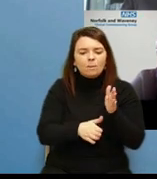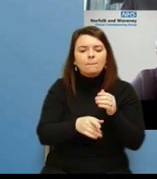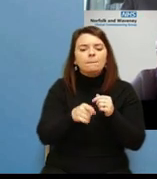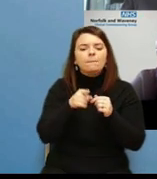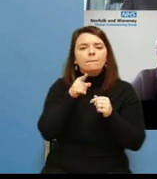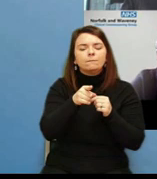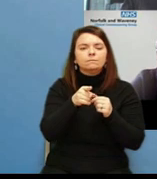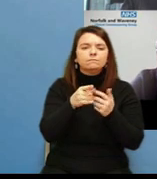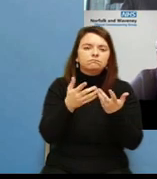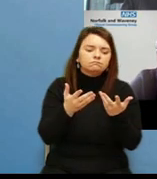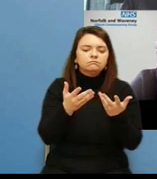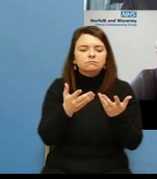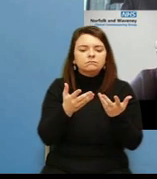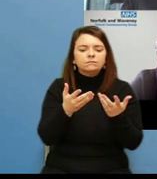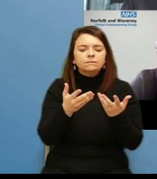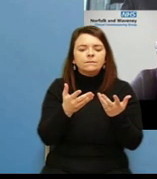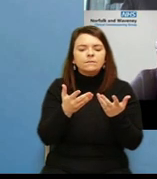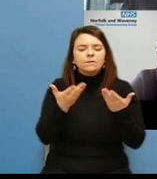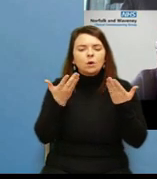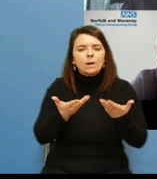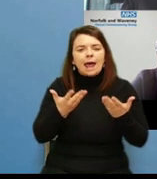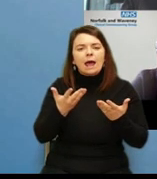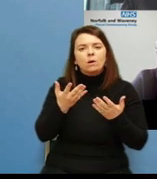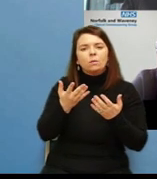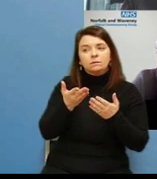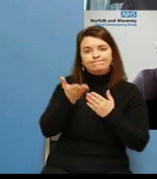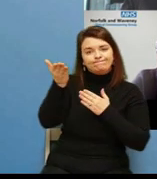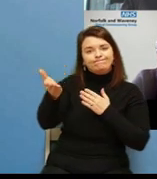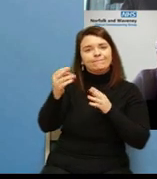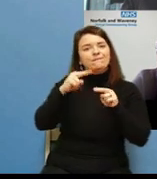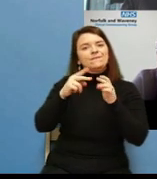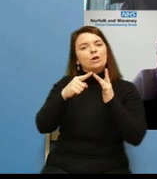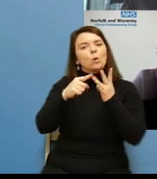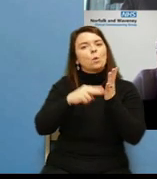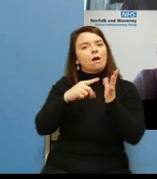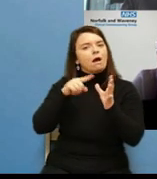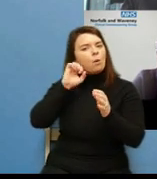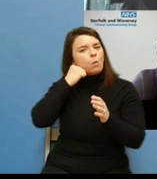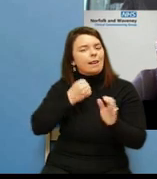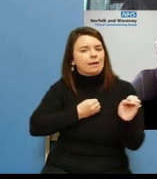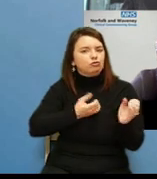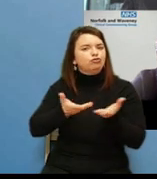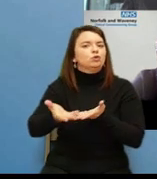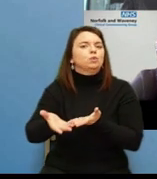And these come from requests from the HOSC. So I'll hand over to Fiona to